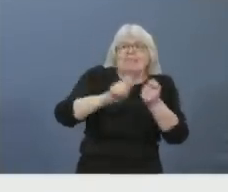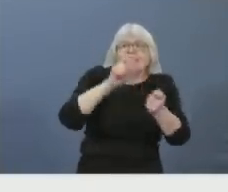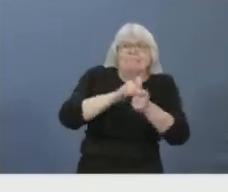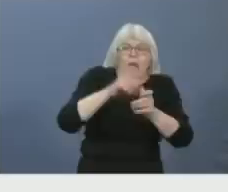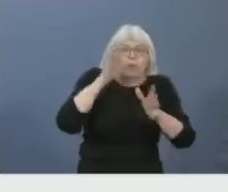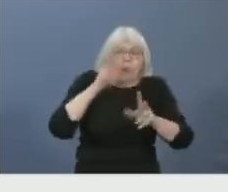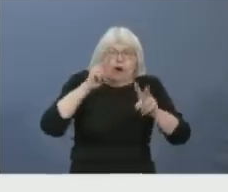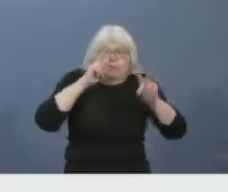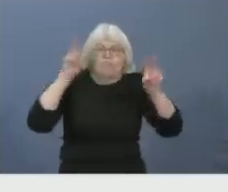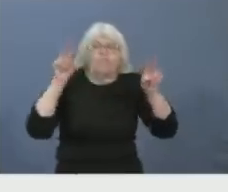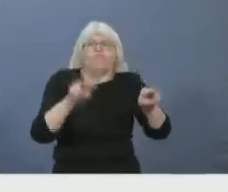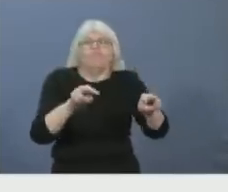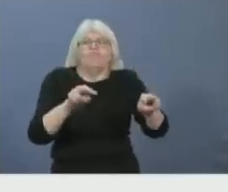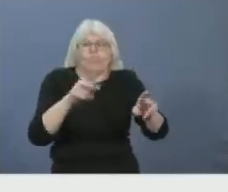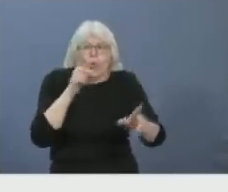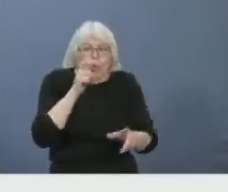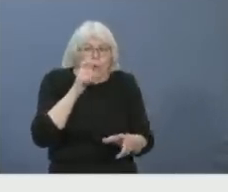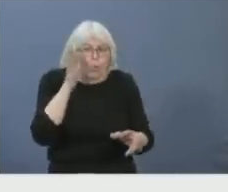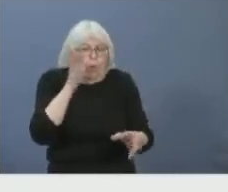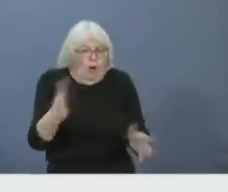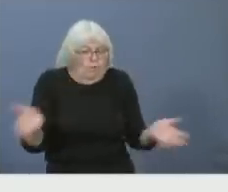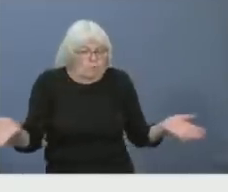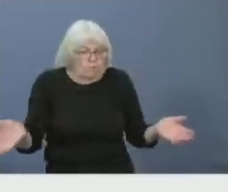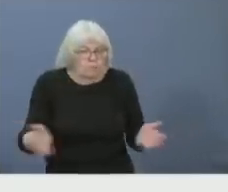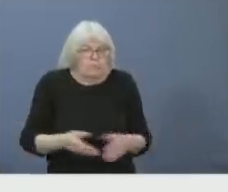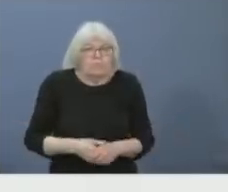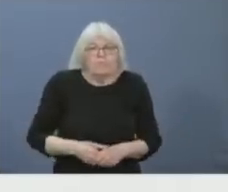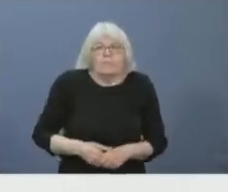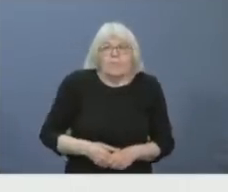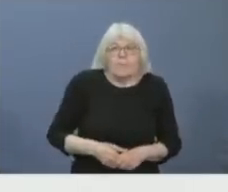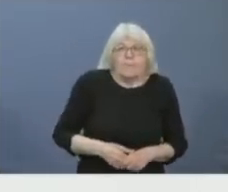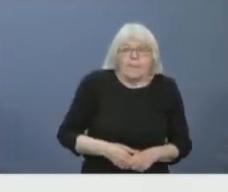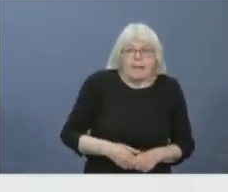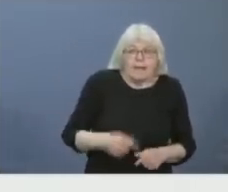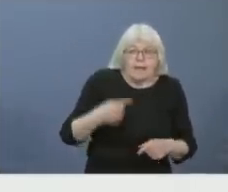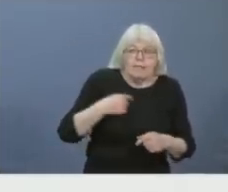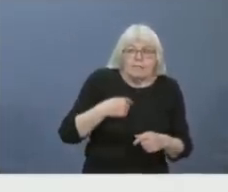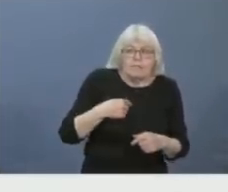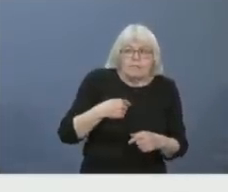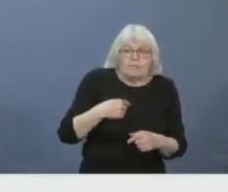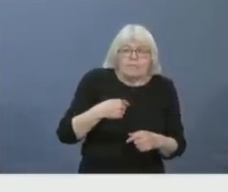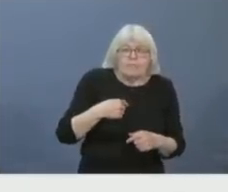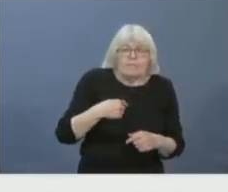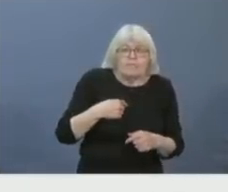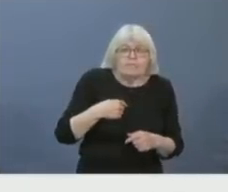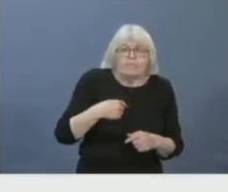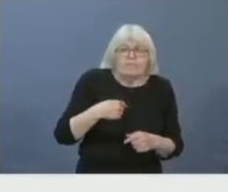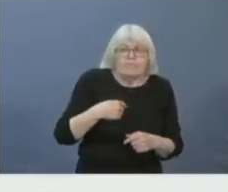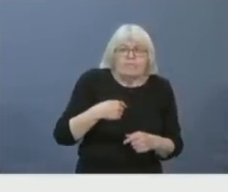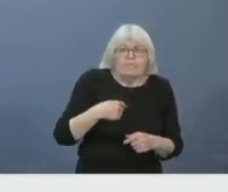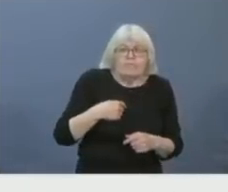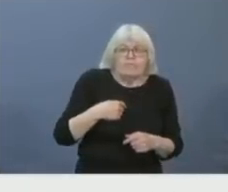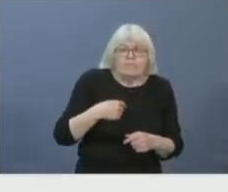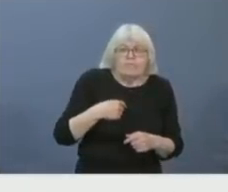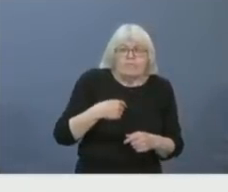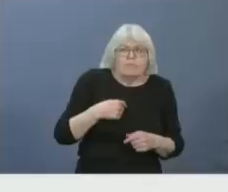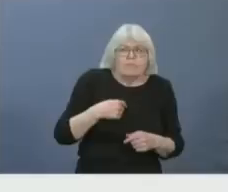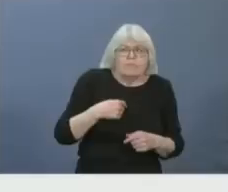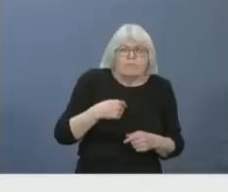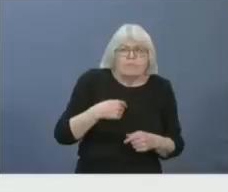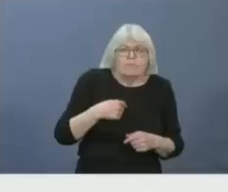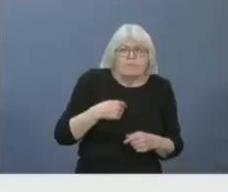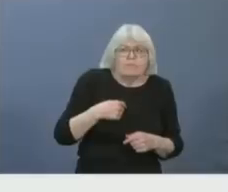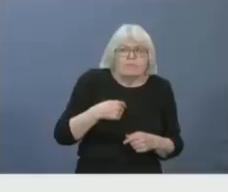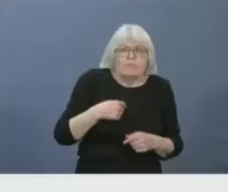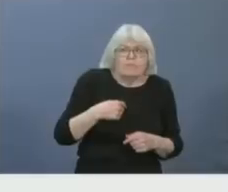Yeah, sure. Thanks, Alex. There's one of the helicopters just taken off behind me here, but it's province wide, and it